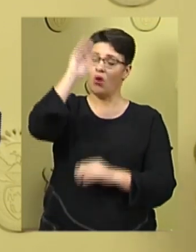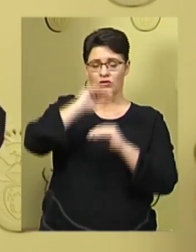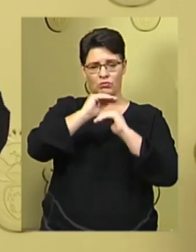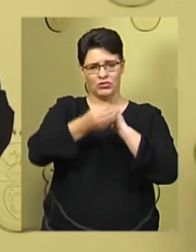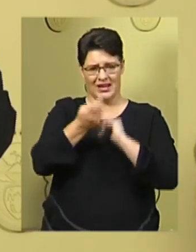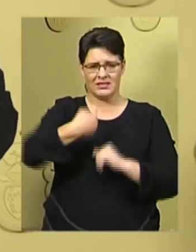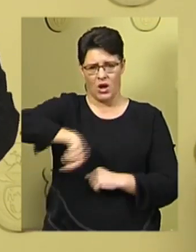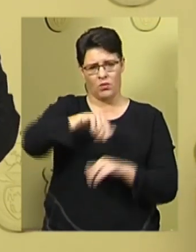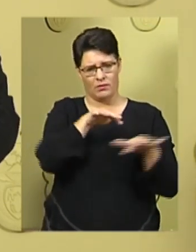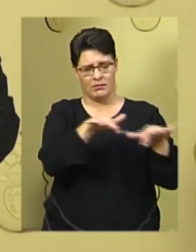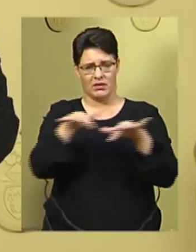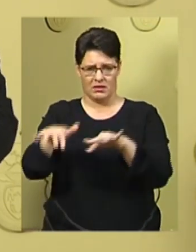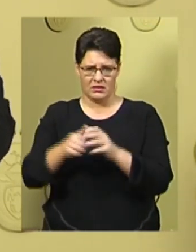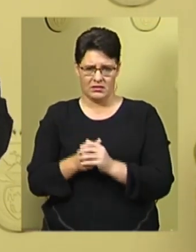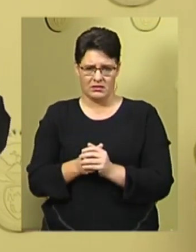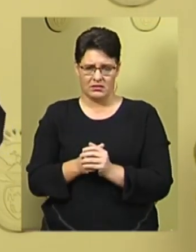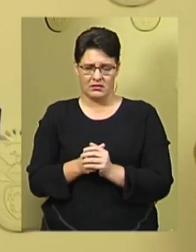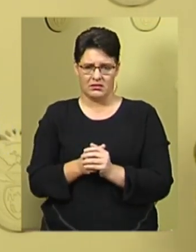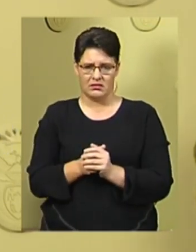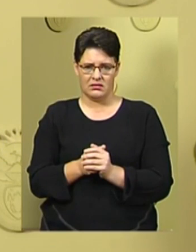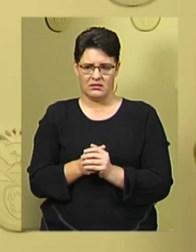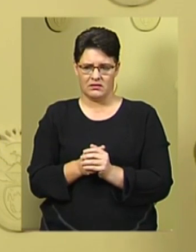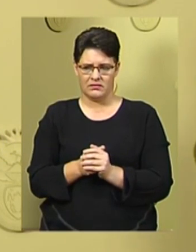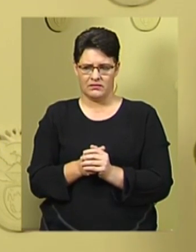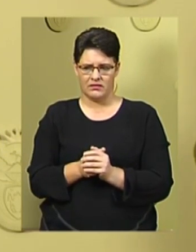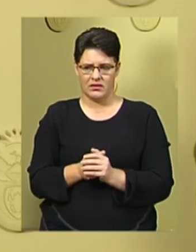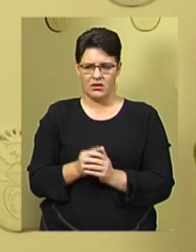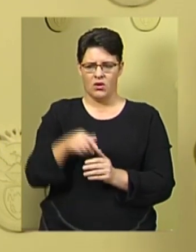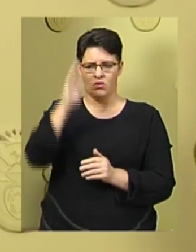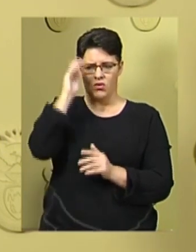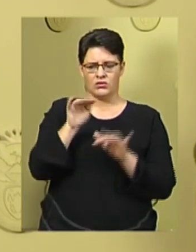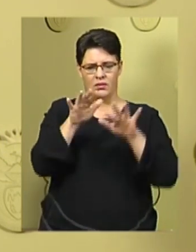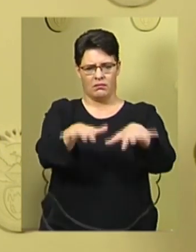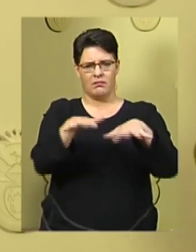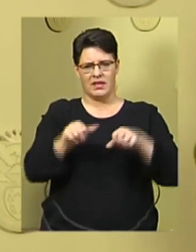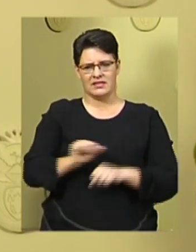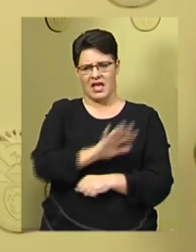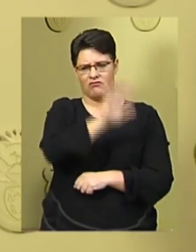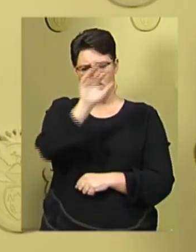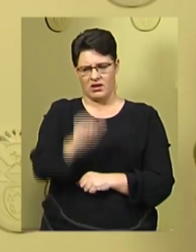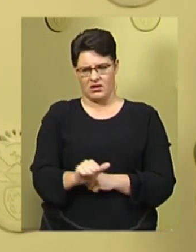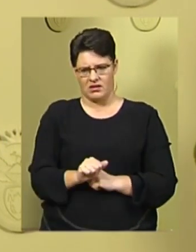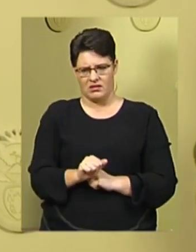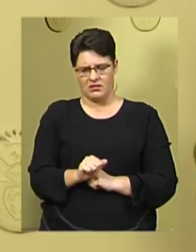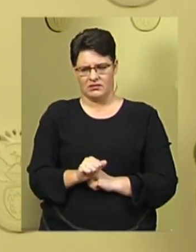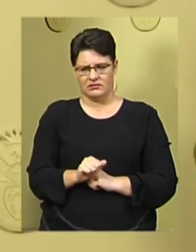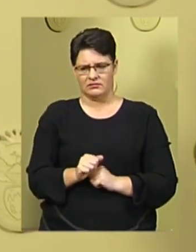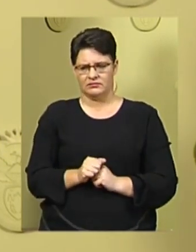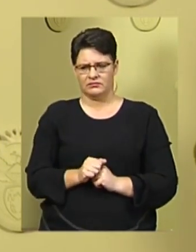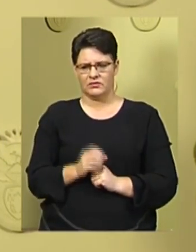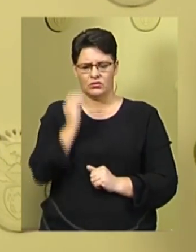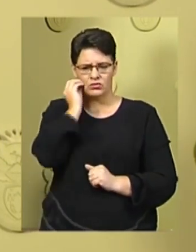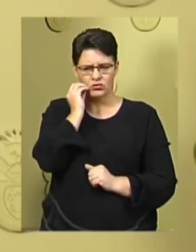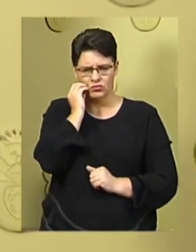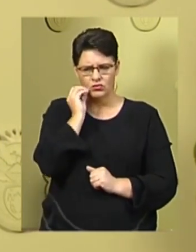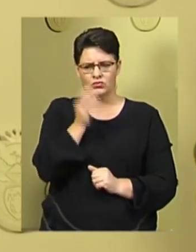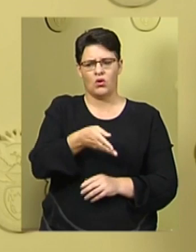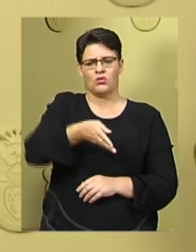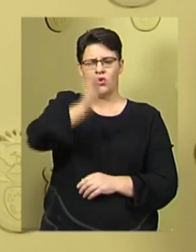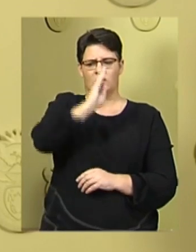people. Nkosi sikelela iAfrika, Morena, boluka sechaba sa